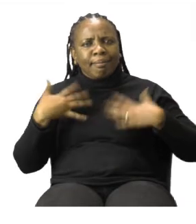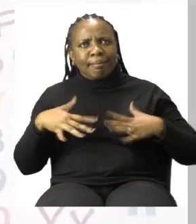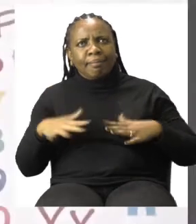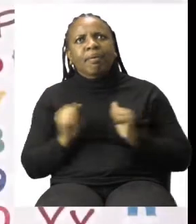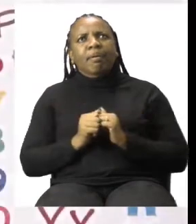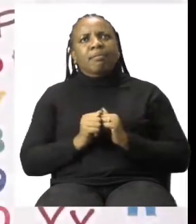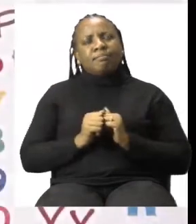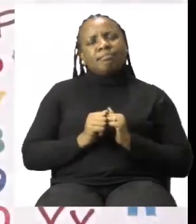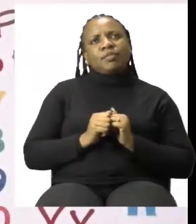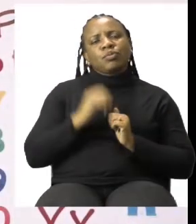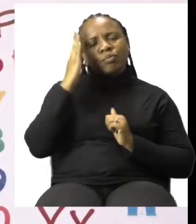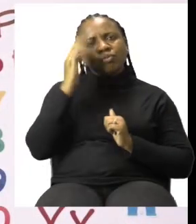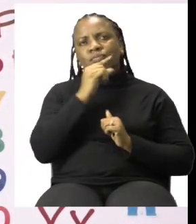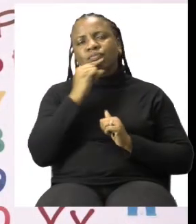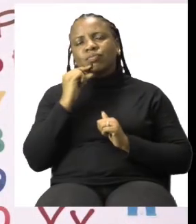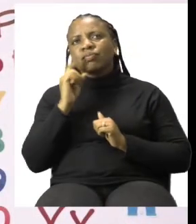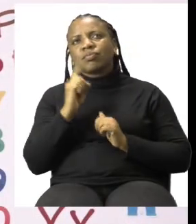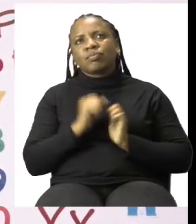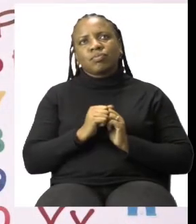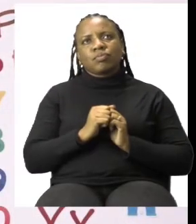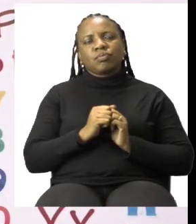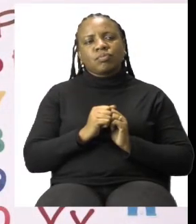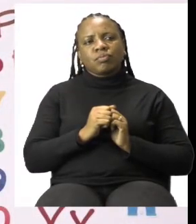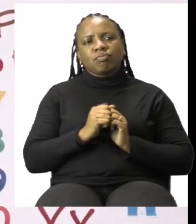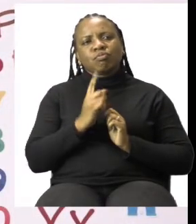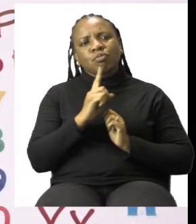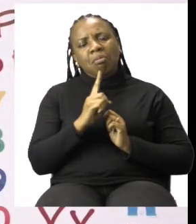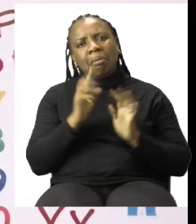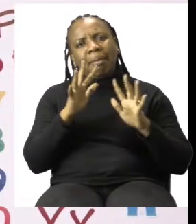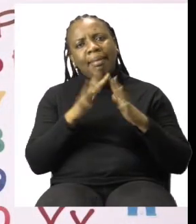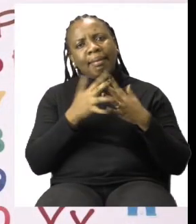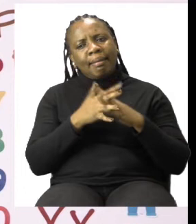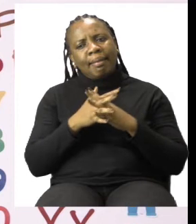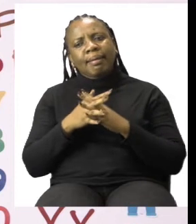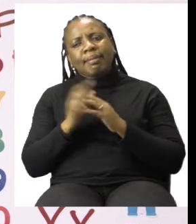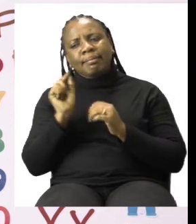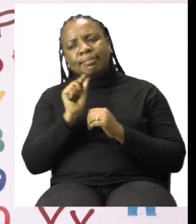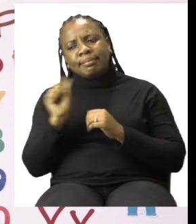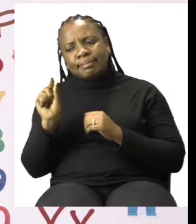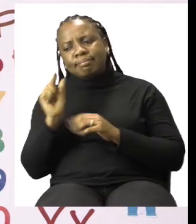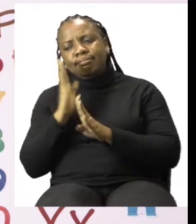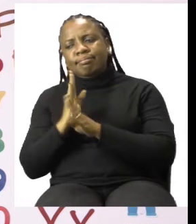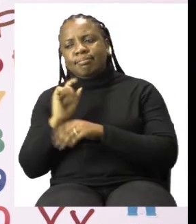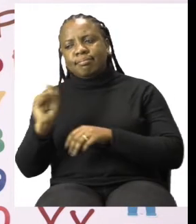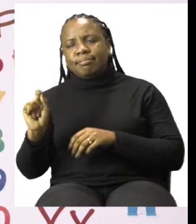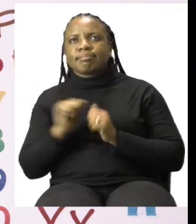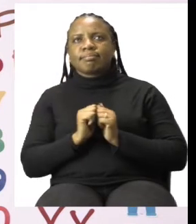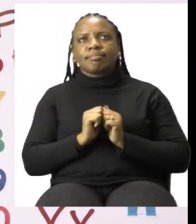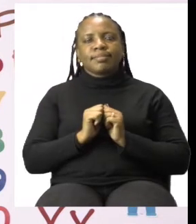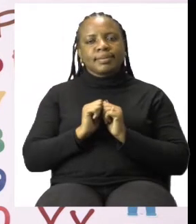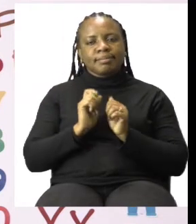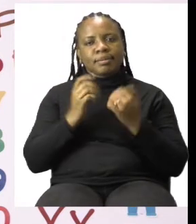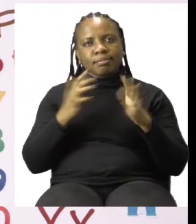item. After that, unscramble it so that you can use it to find it in the word search. Now